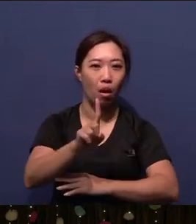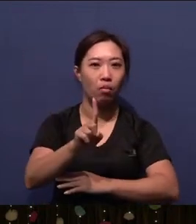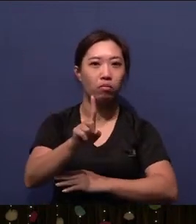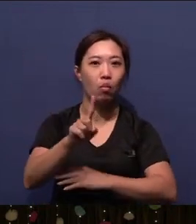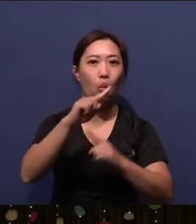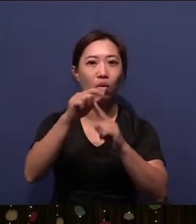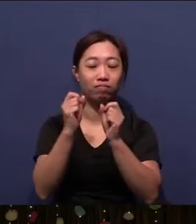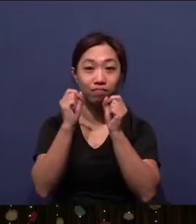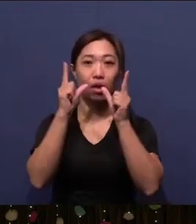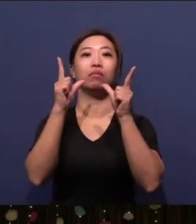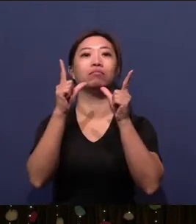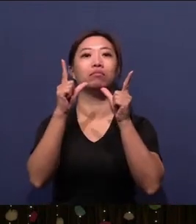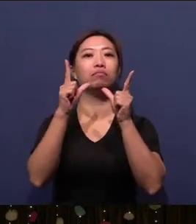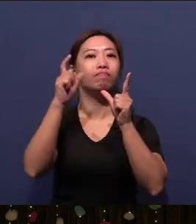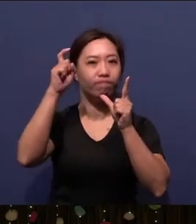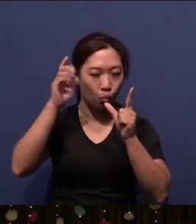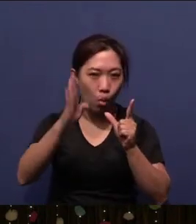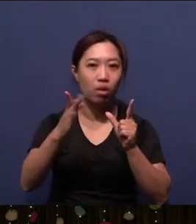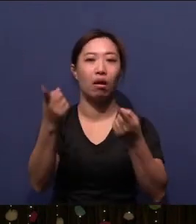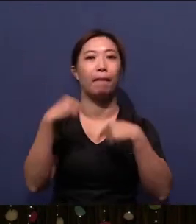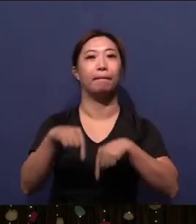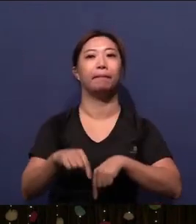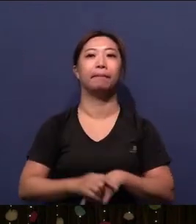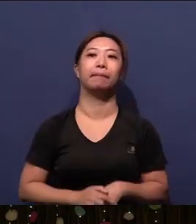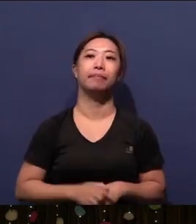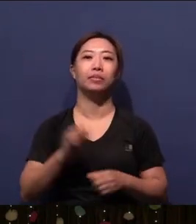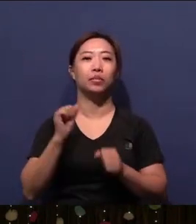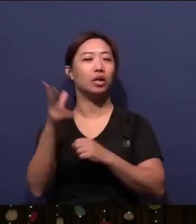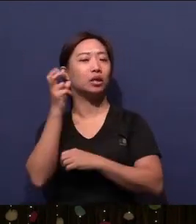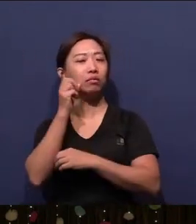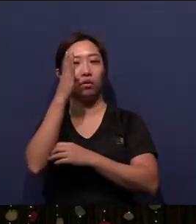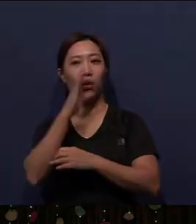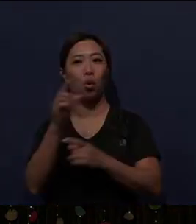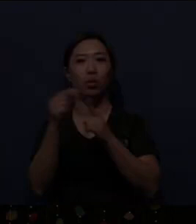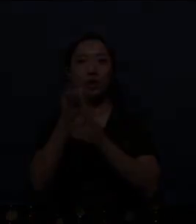coming. Let's hear God's word together this morning.